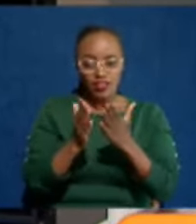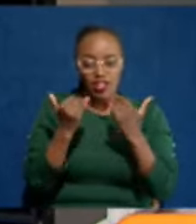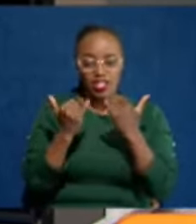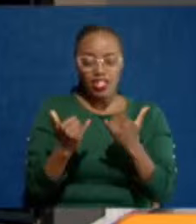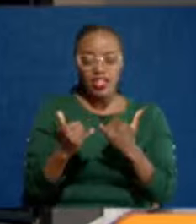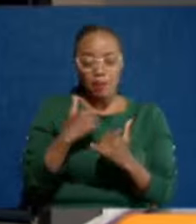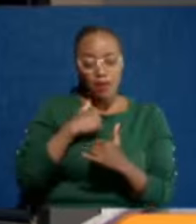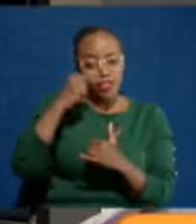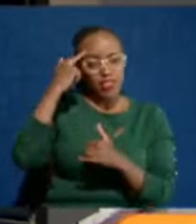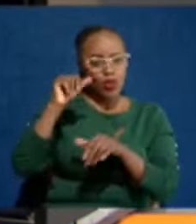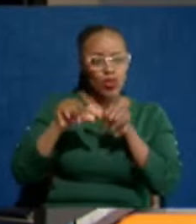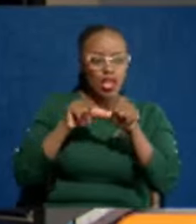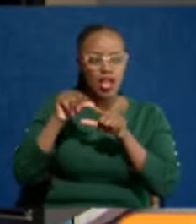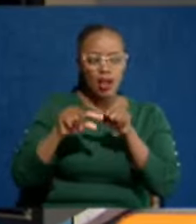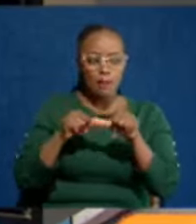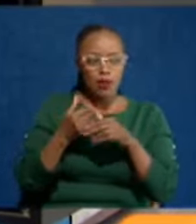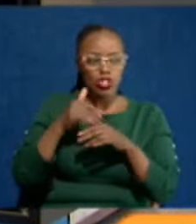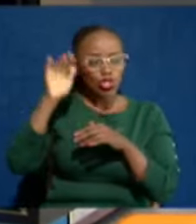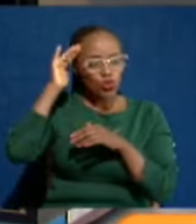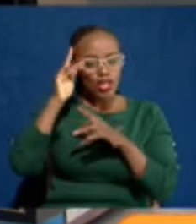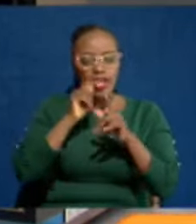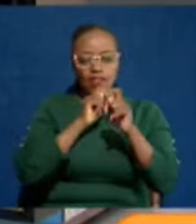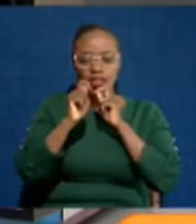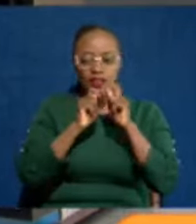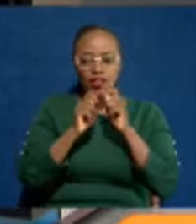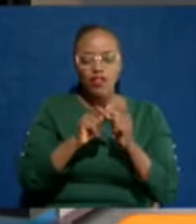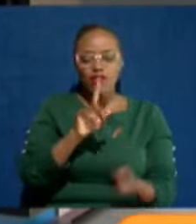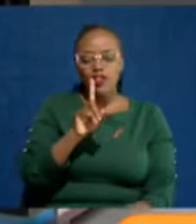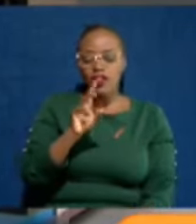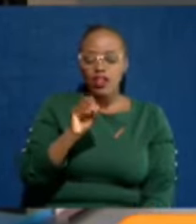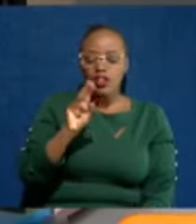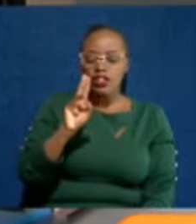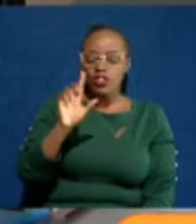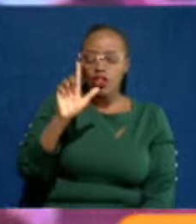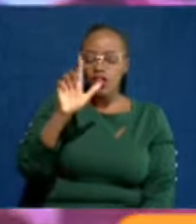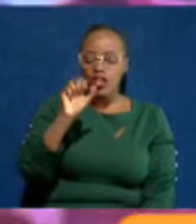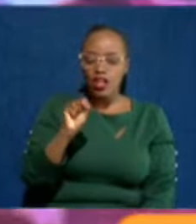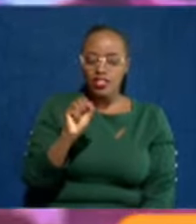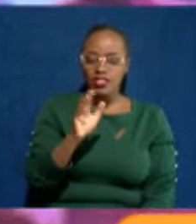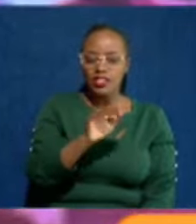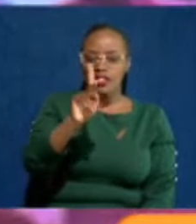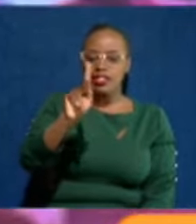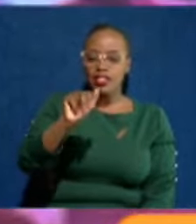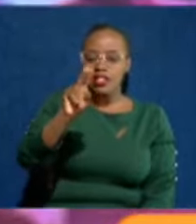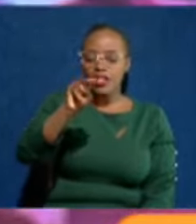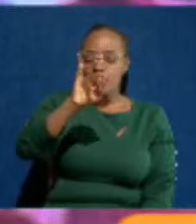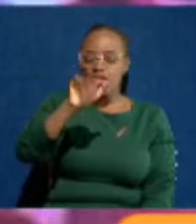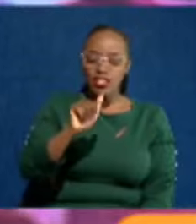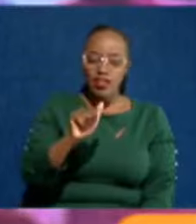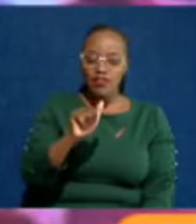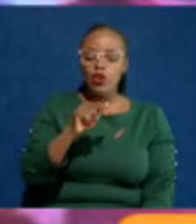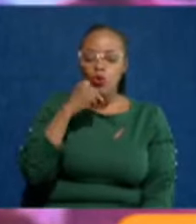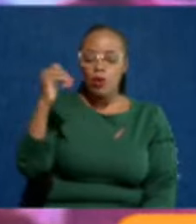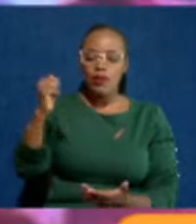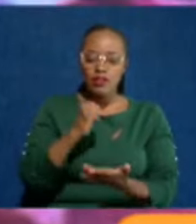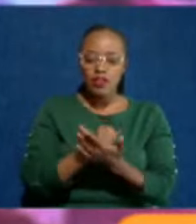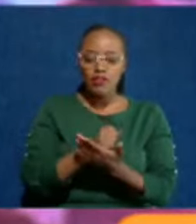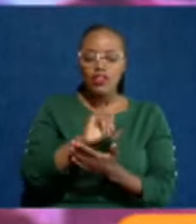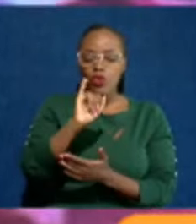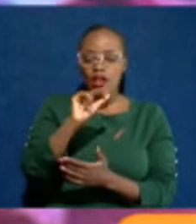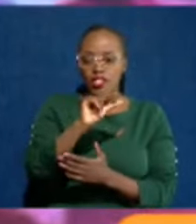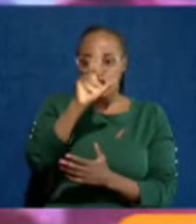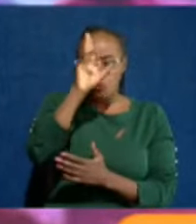think we're just about to hear of the vetting of Douglas Kanja, who has been nominated to be IG. The Inspector General. Yeah. But I